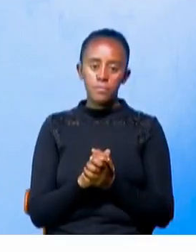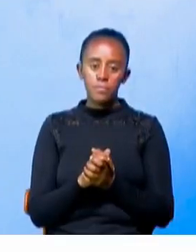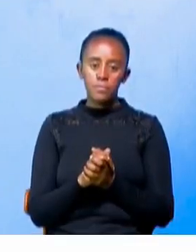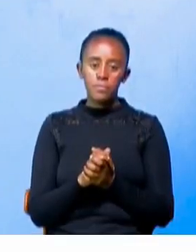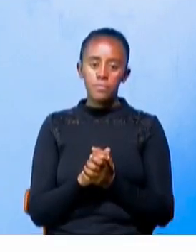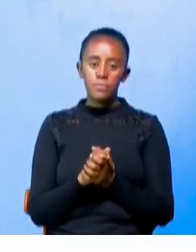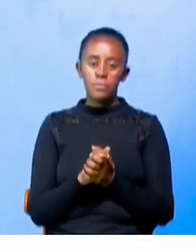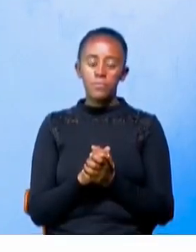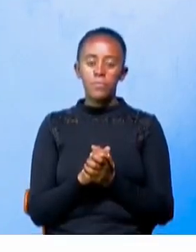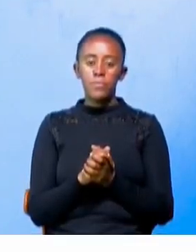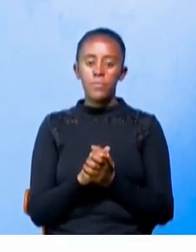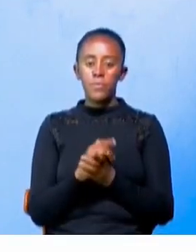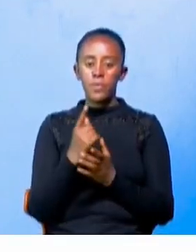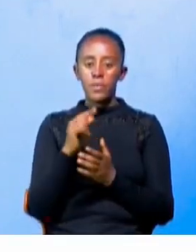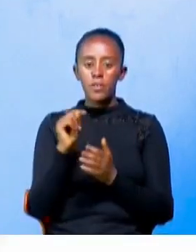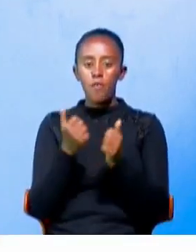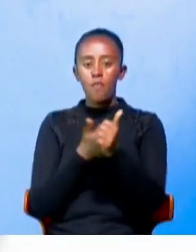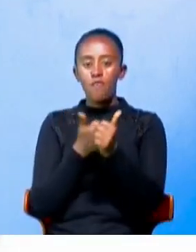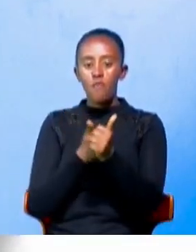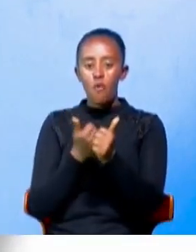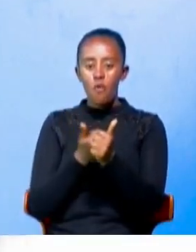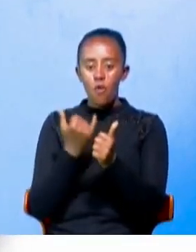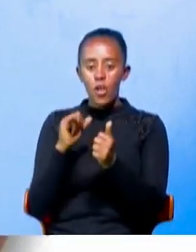the following words.